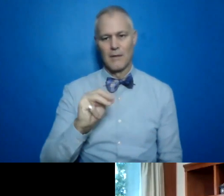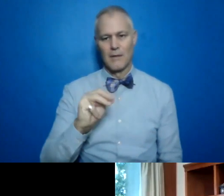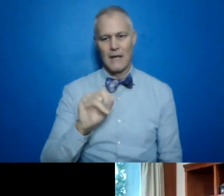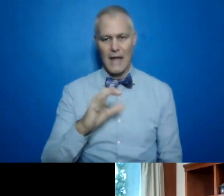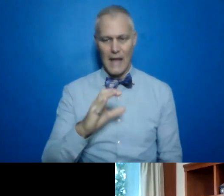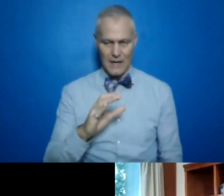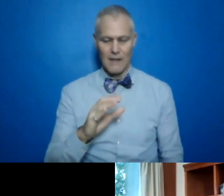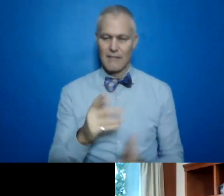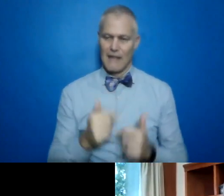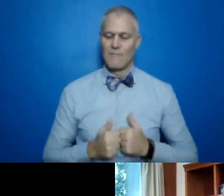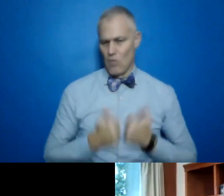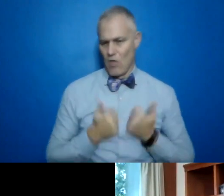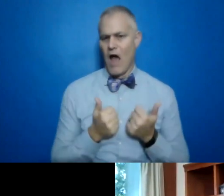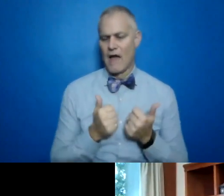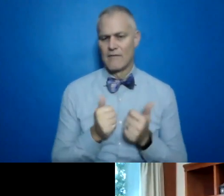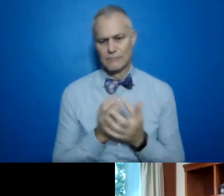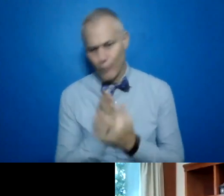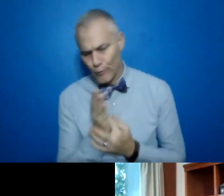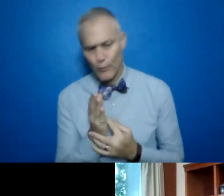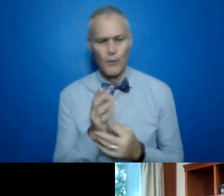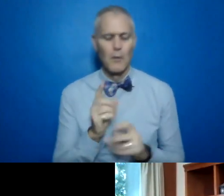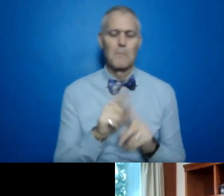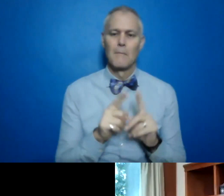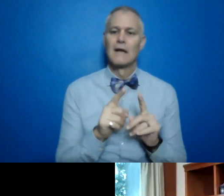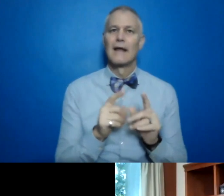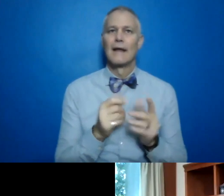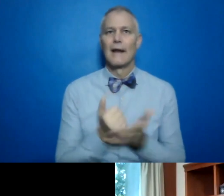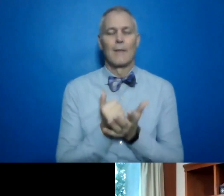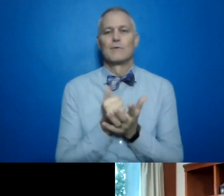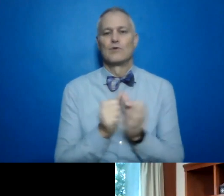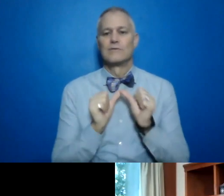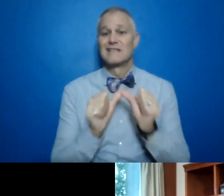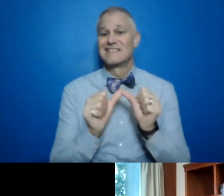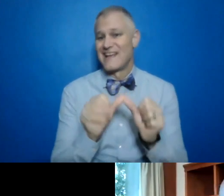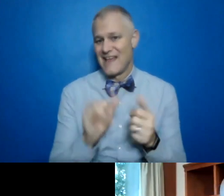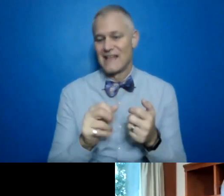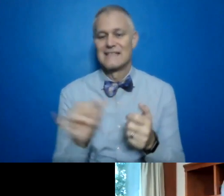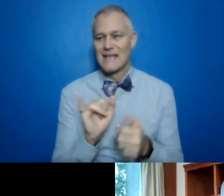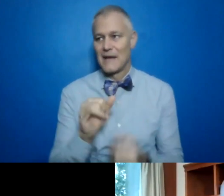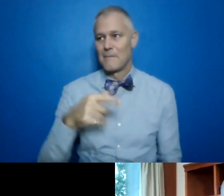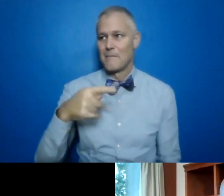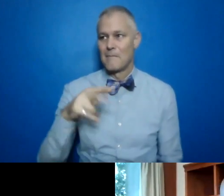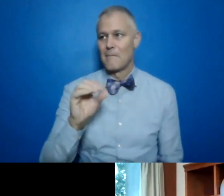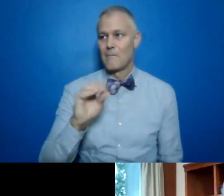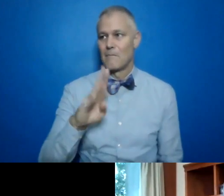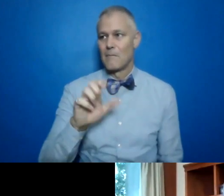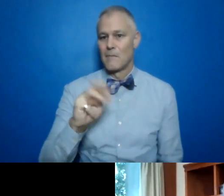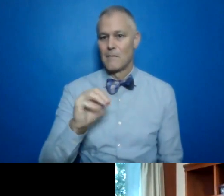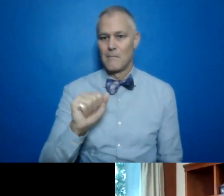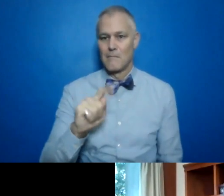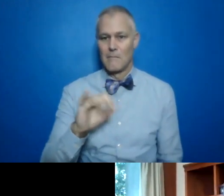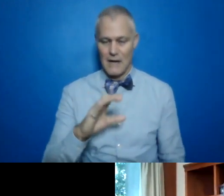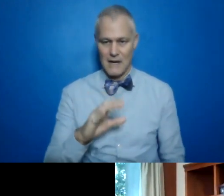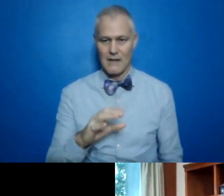but the way that they thrive and survive also sustains it. They have to at some point choose to be different. So it